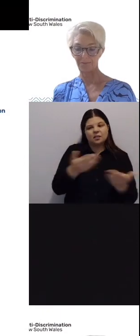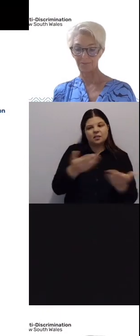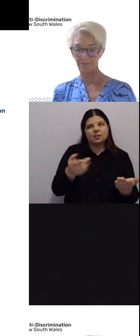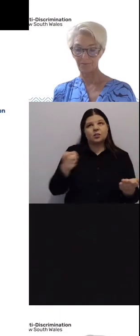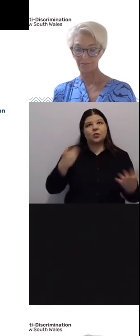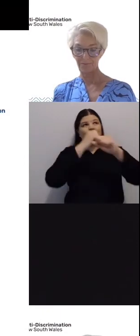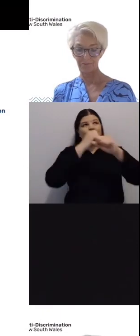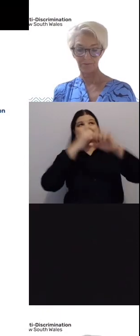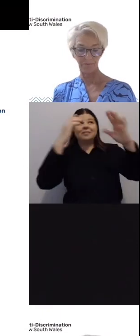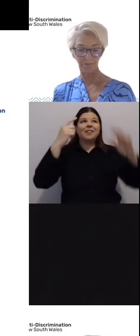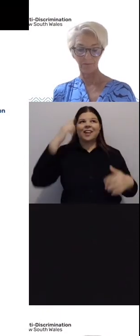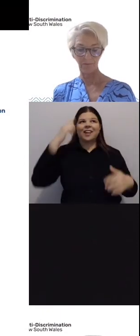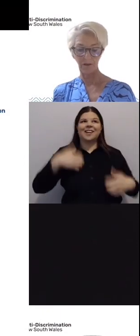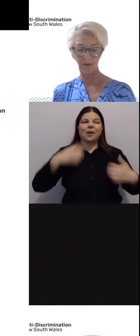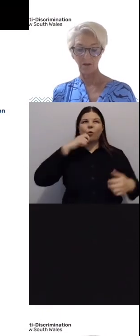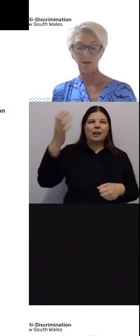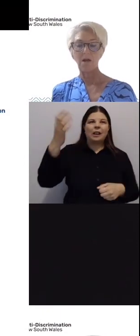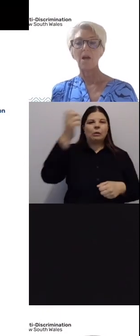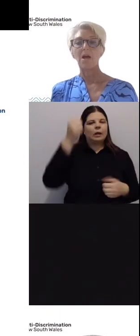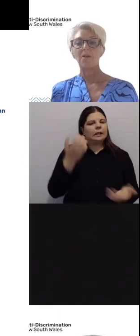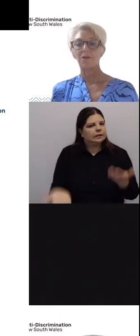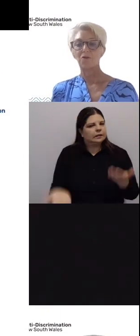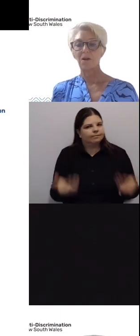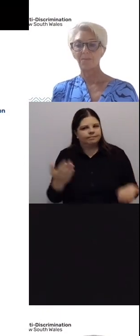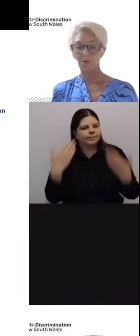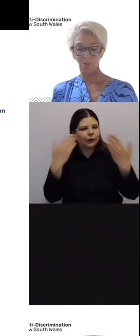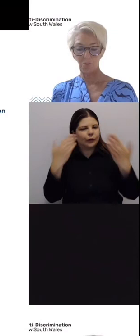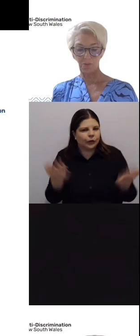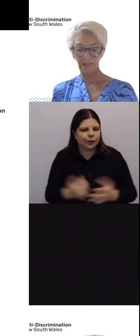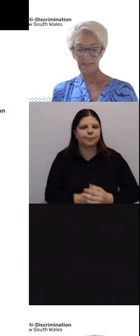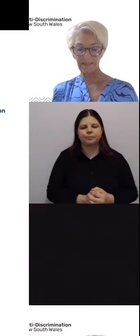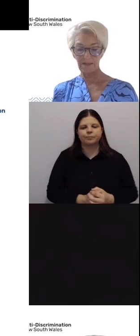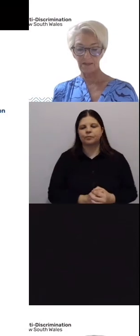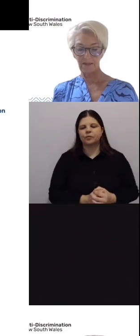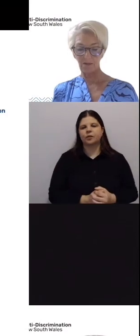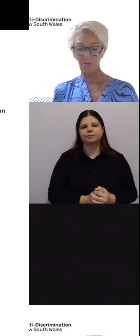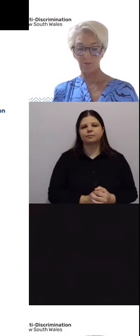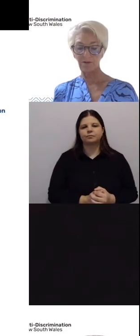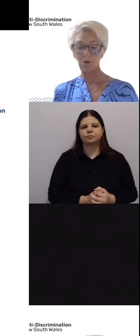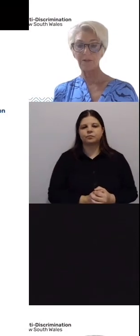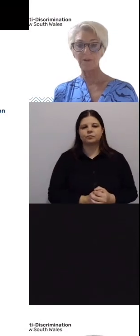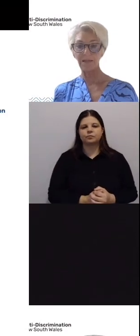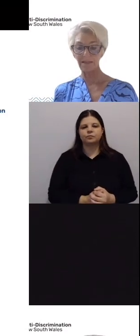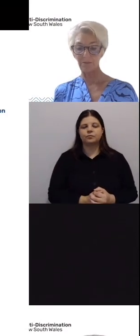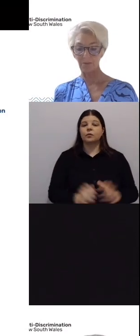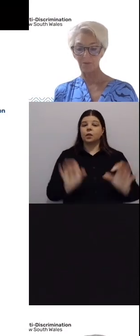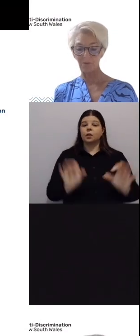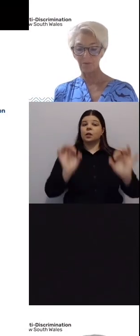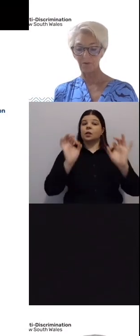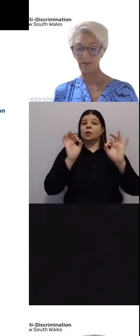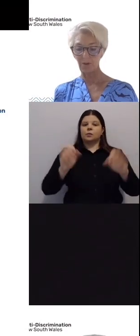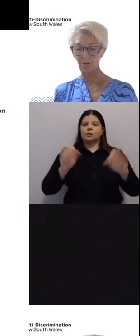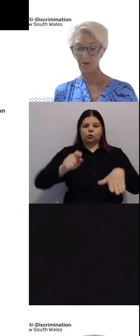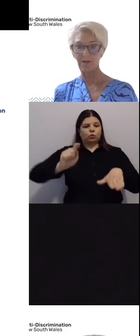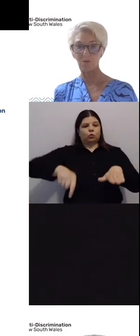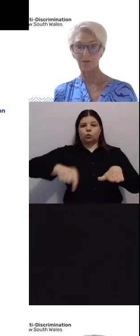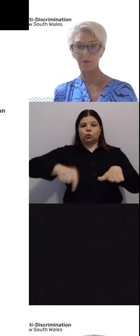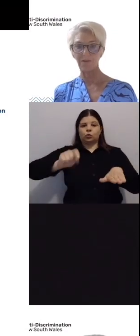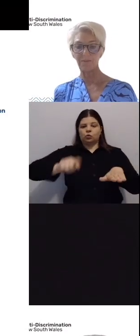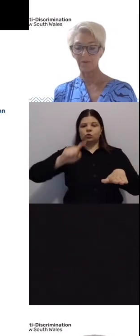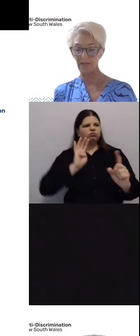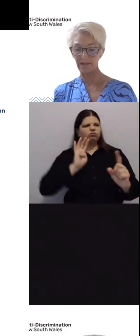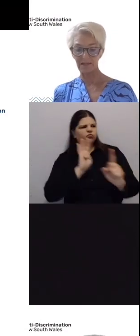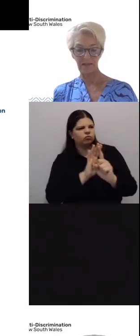expectations. The tribunal would consider whether it was reasonable for an employer